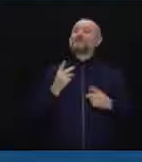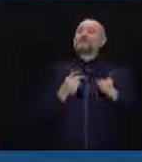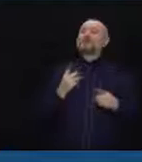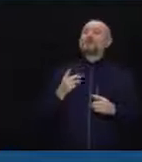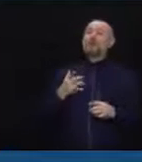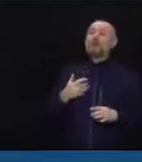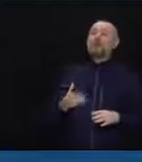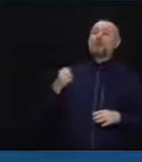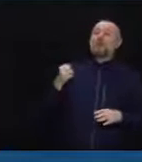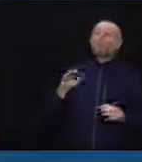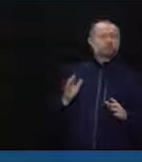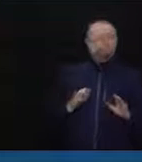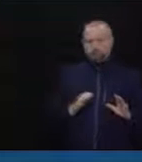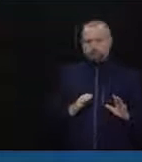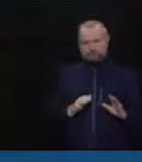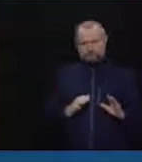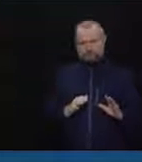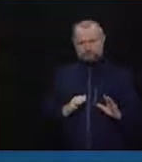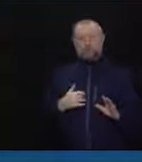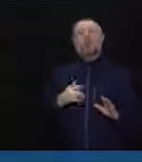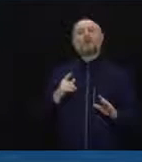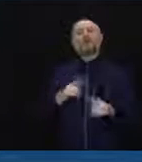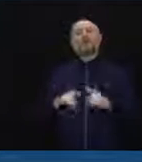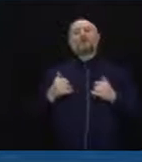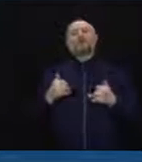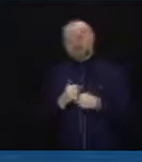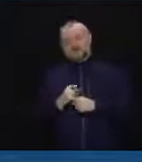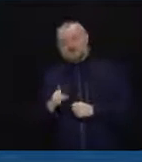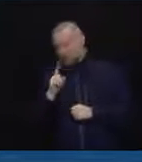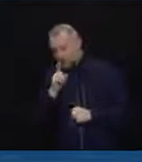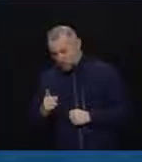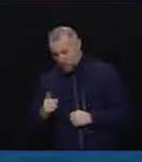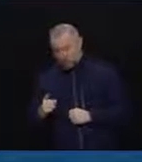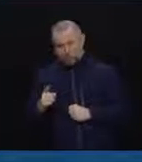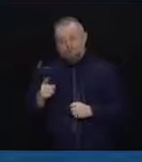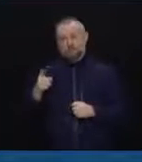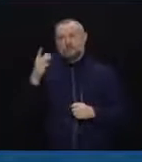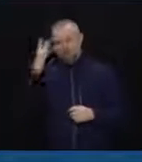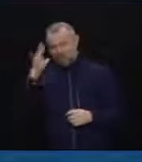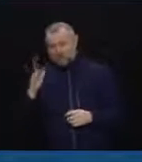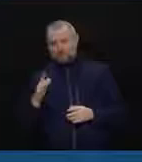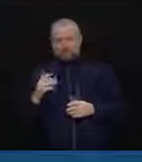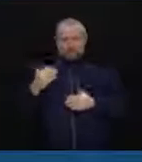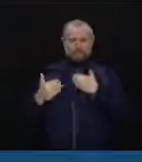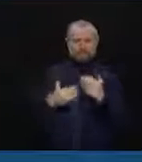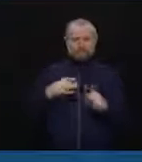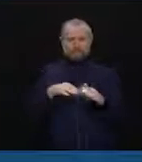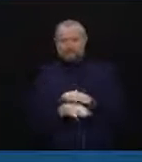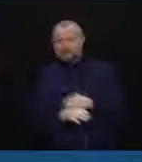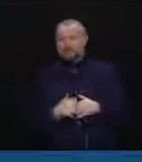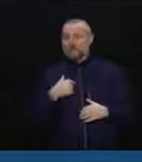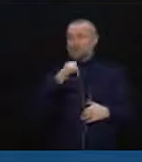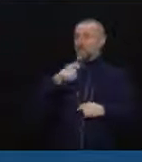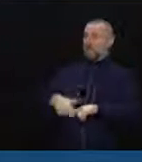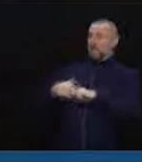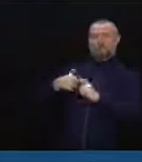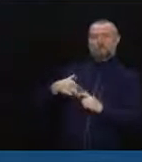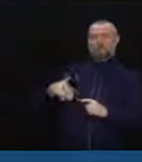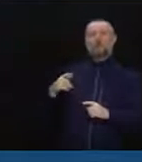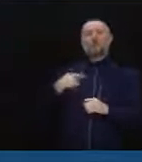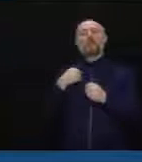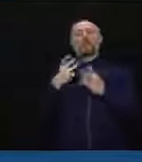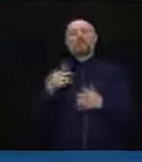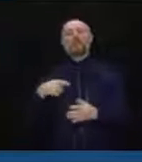before, but we want to make sure that people do it in a smart way. And so we've been providing high quality masks, the N95. We've been